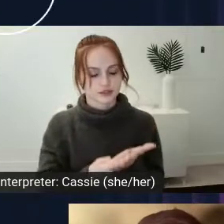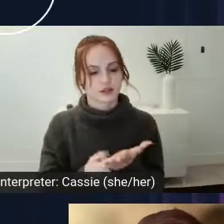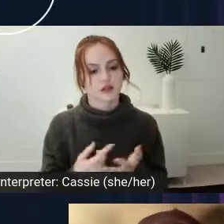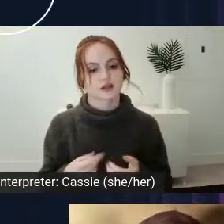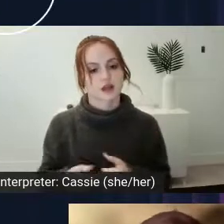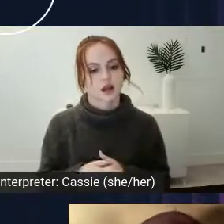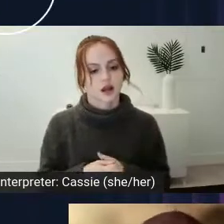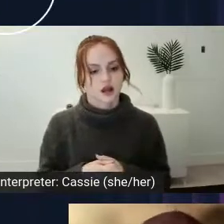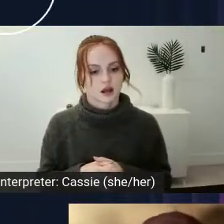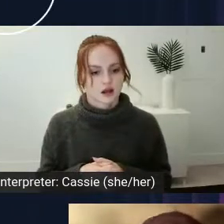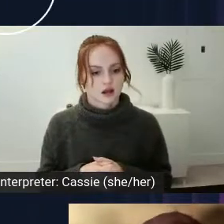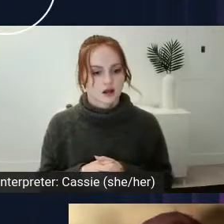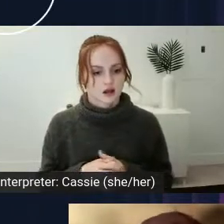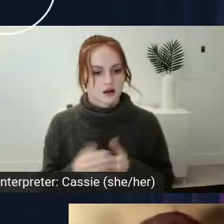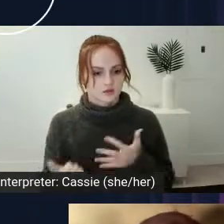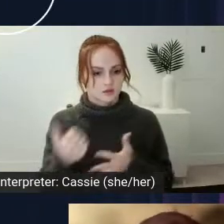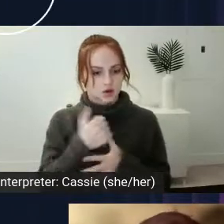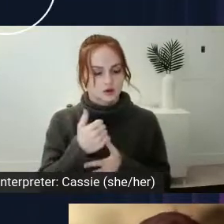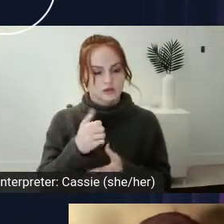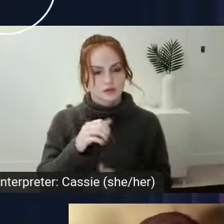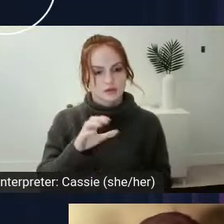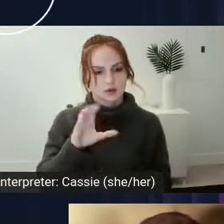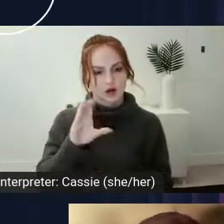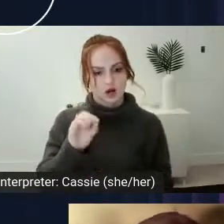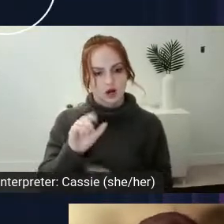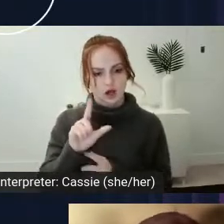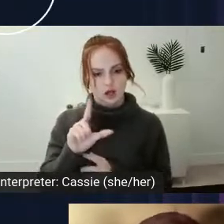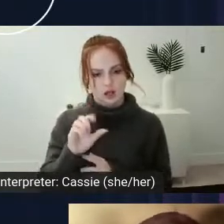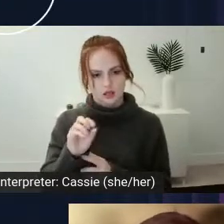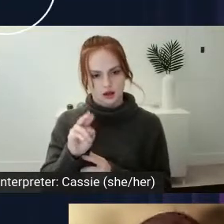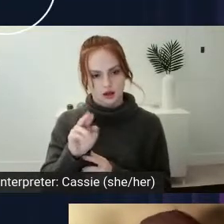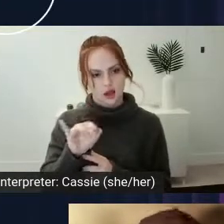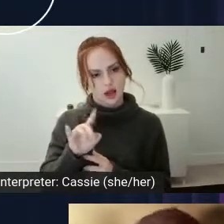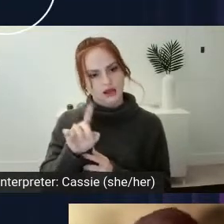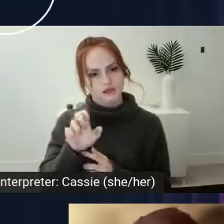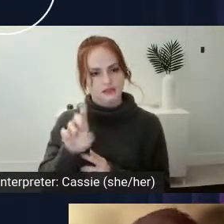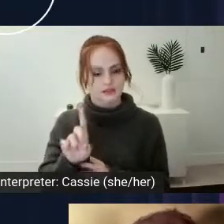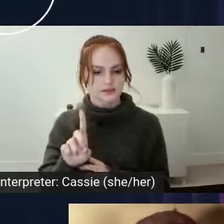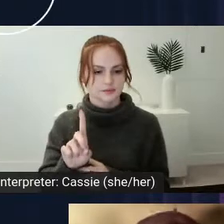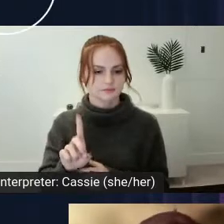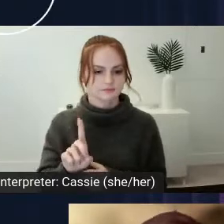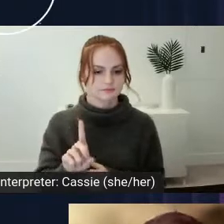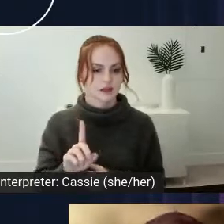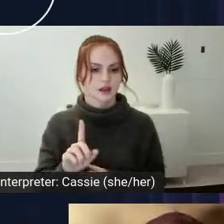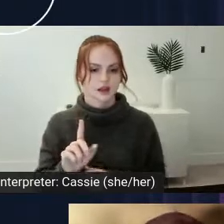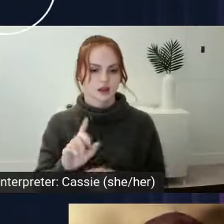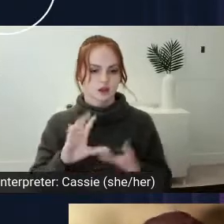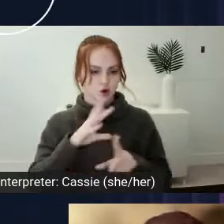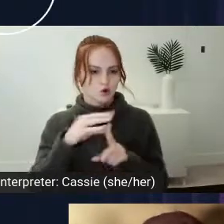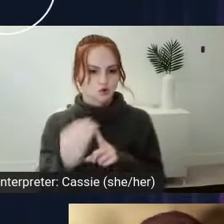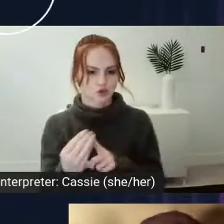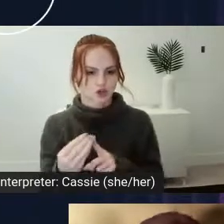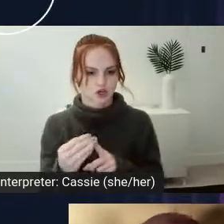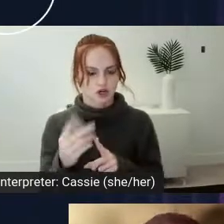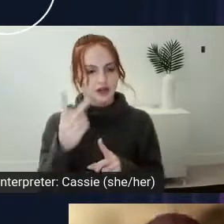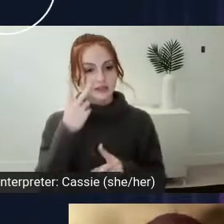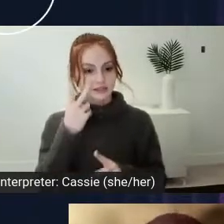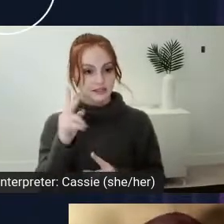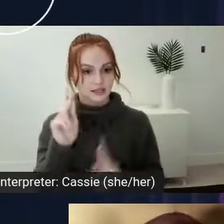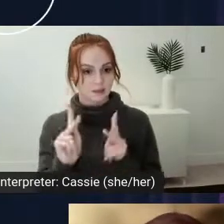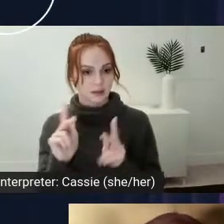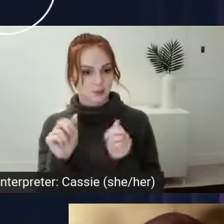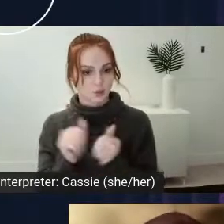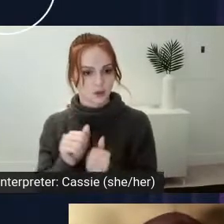the sort of colonized and patriarchal culture of seeing people with uteruses as fertility,